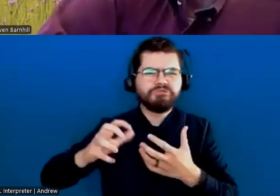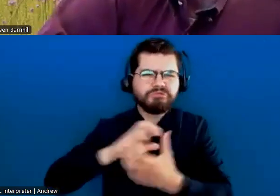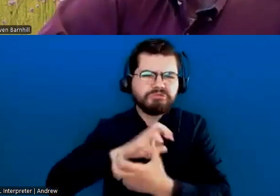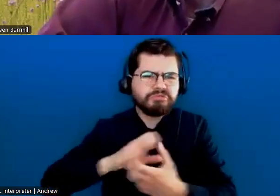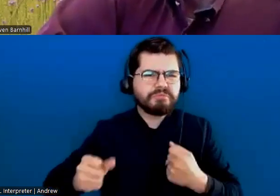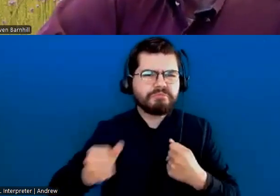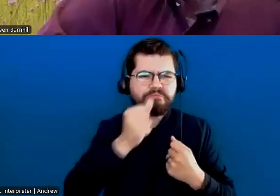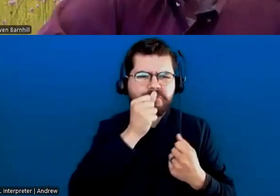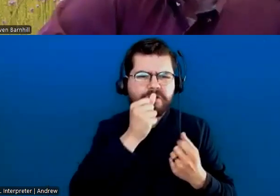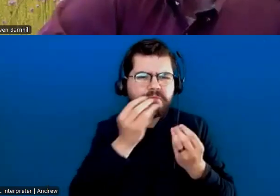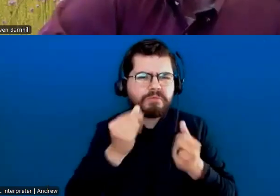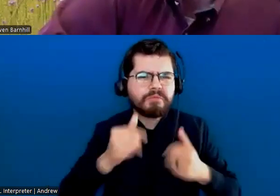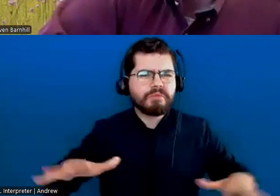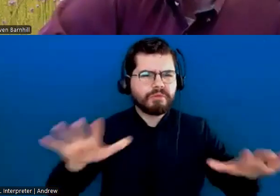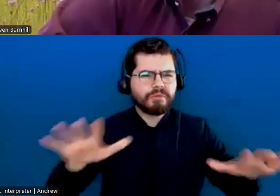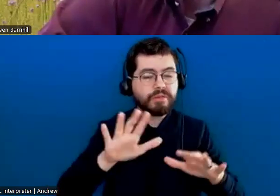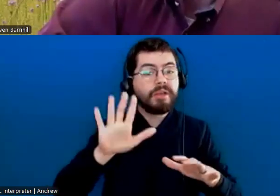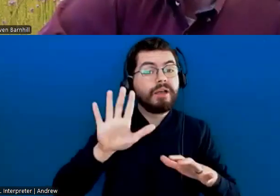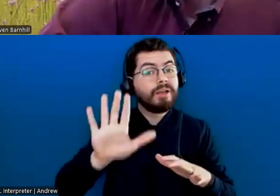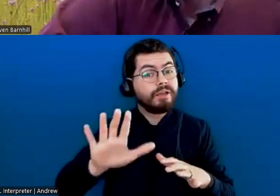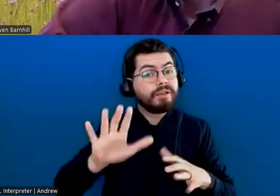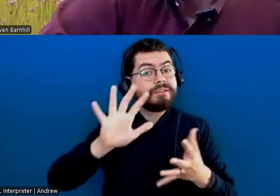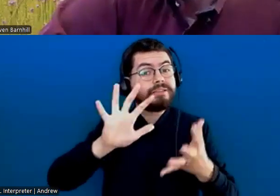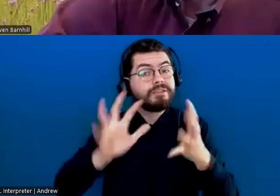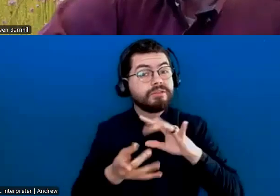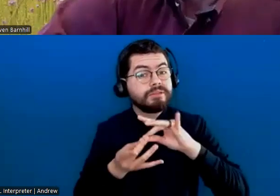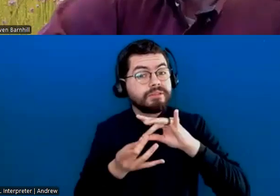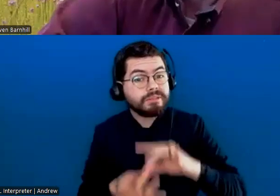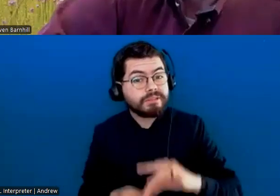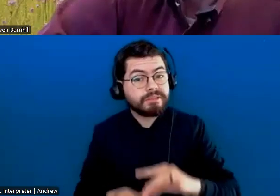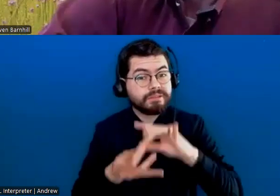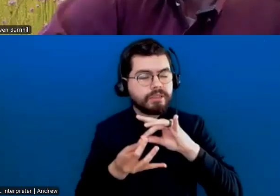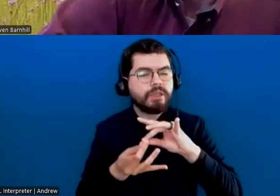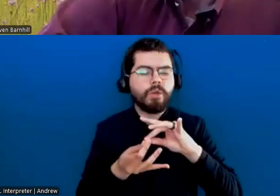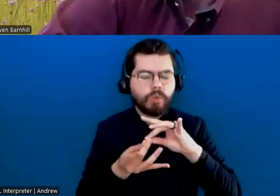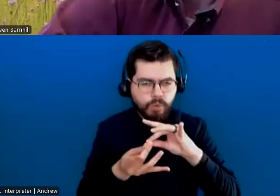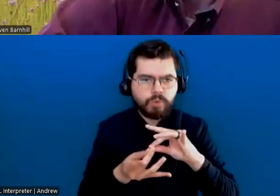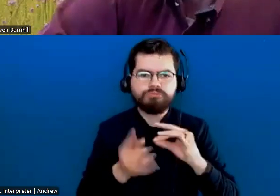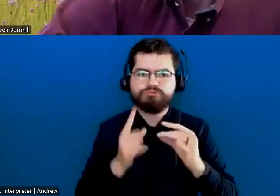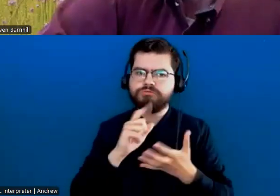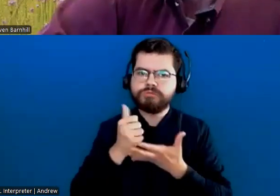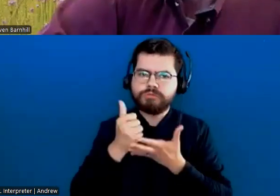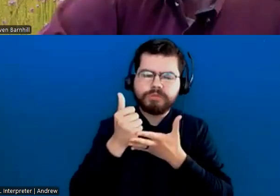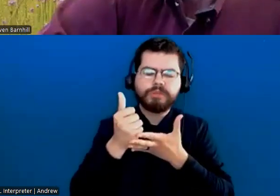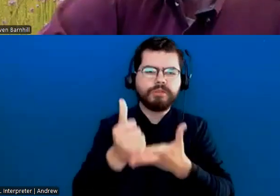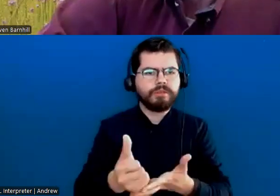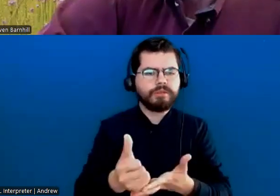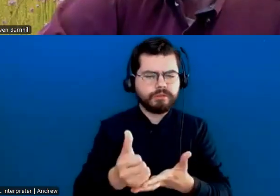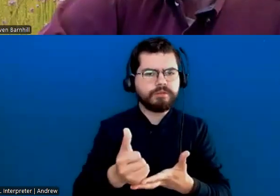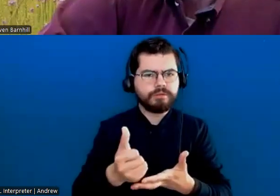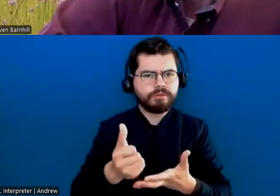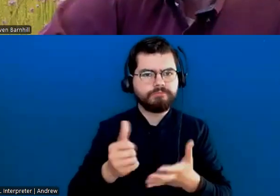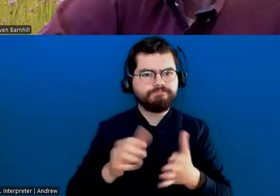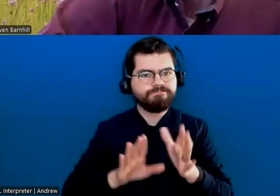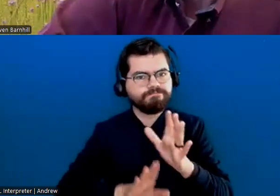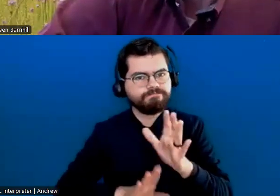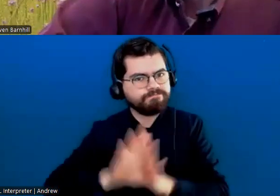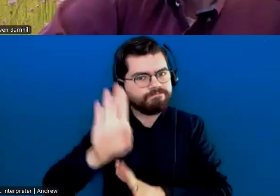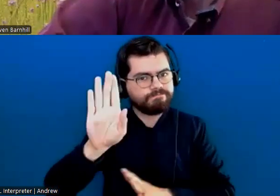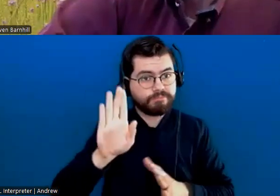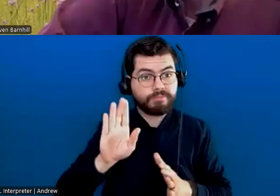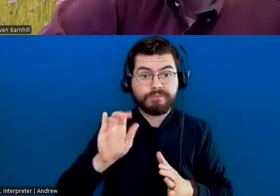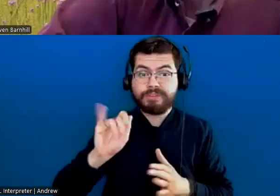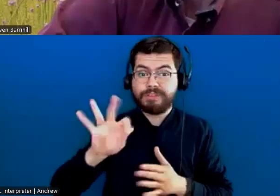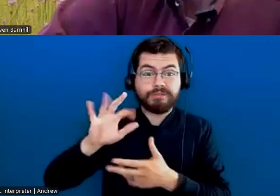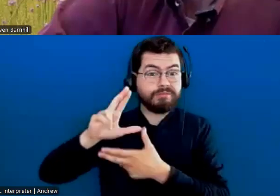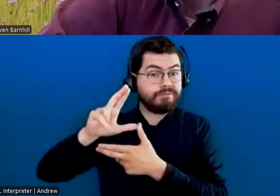But they're a good thing for the ecosystem. I mean, that's what sets back secession. Without it, you end up with just dark